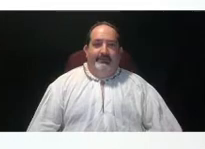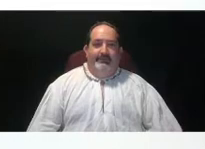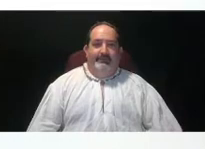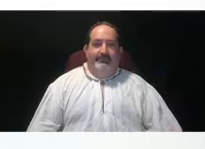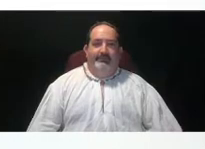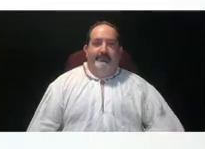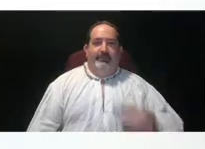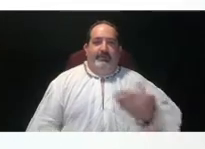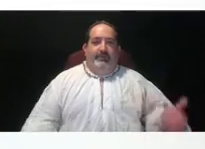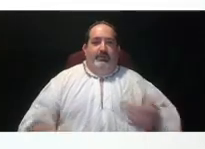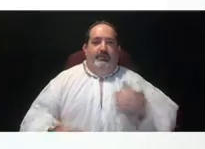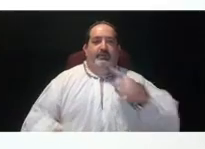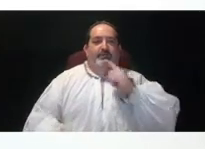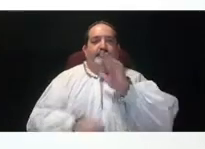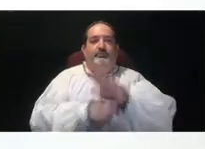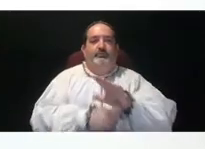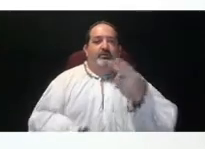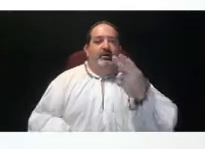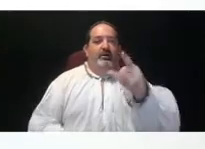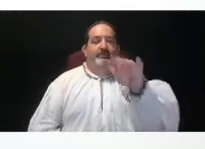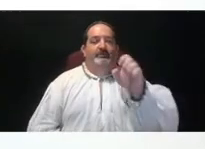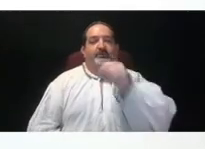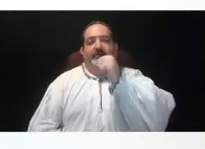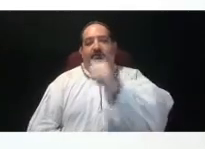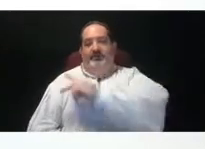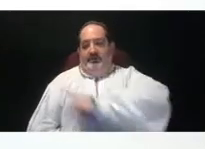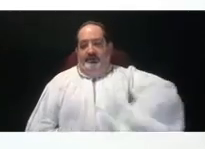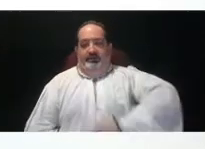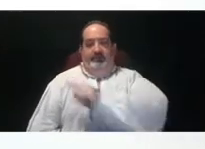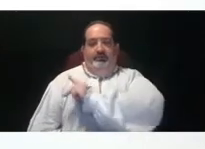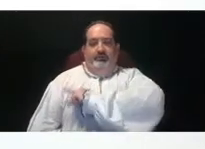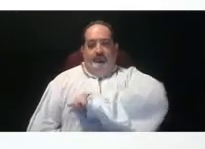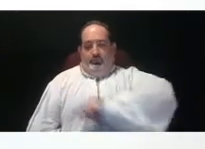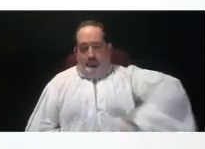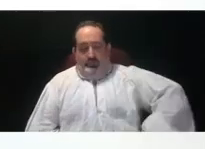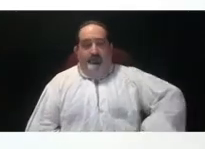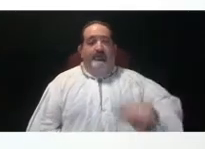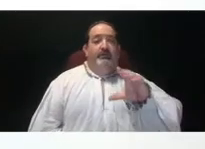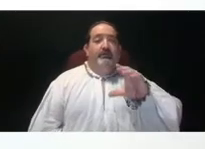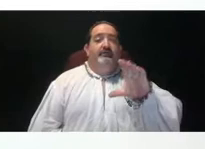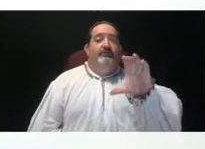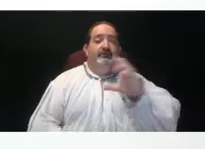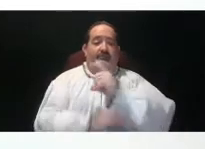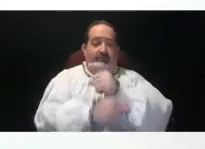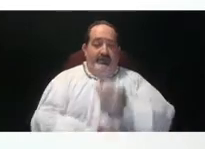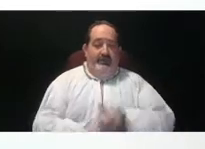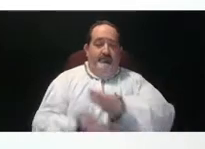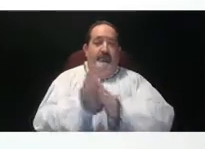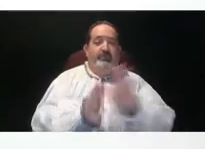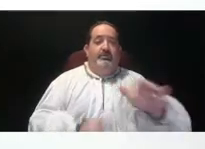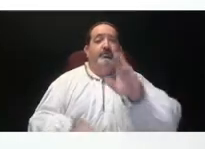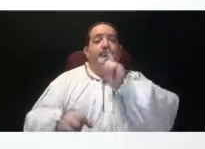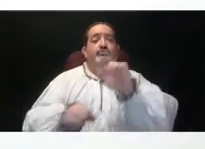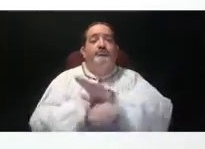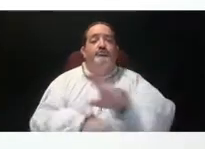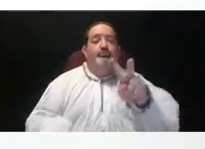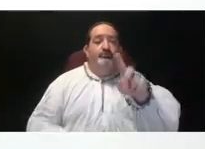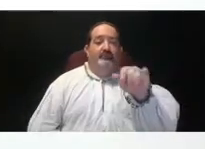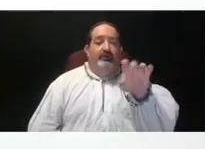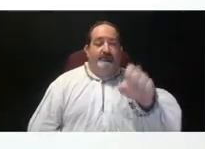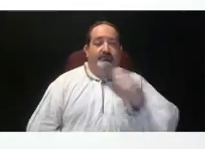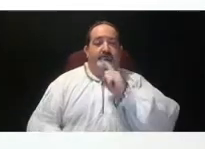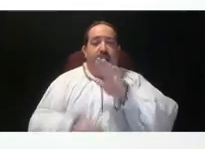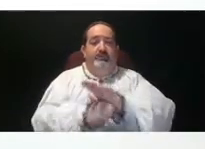Here do I swear homage to the King and Queen of Caid, and become their true vassal, pledging to